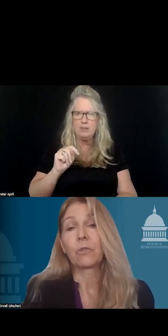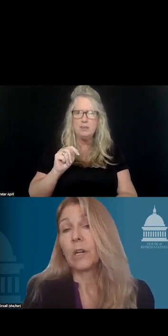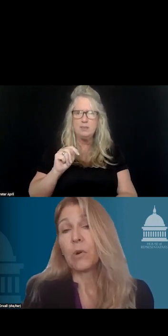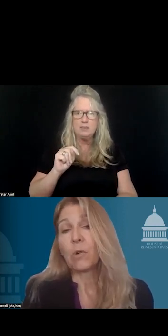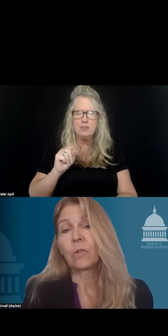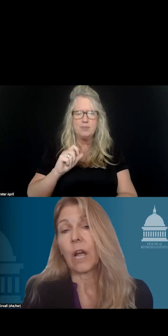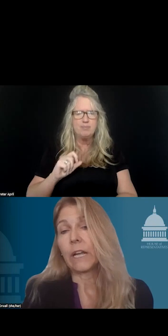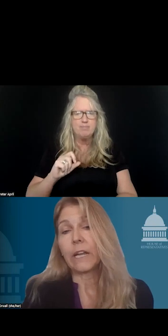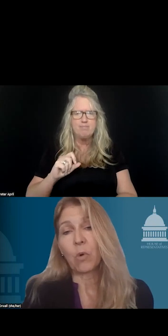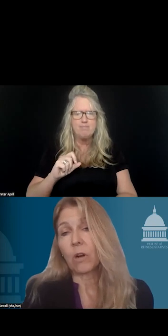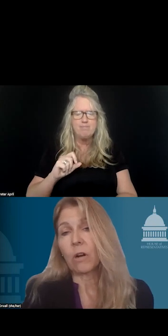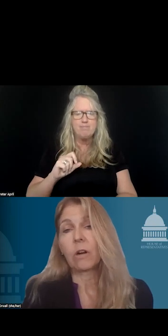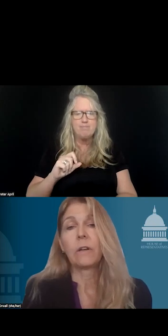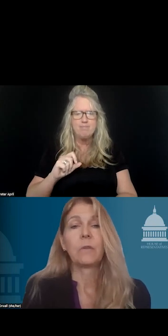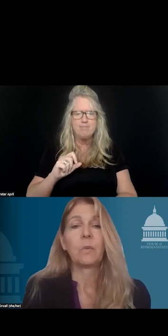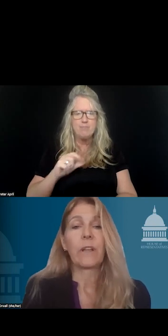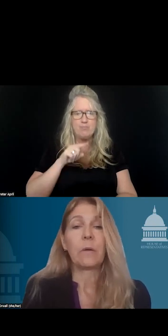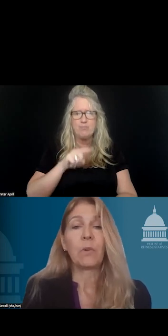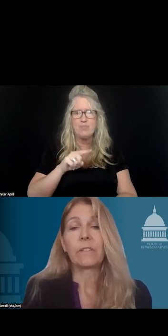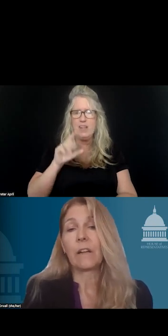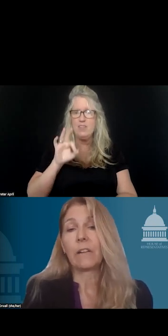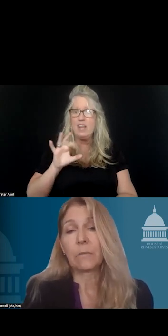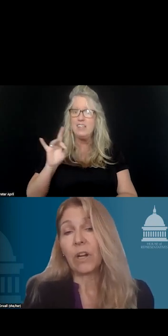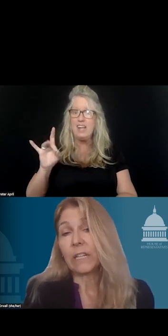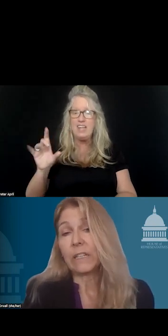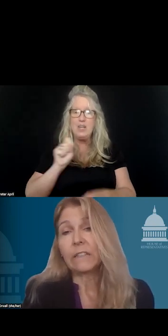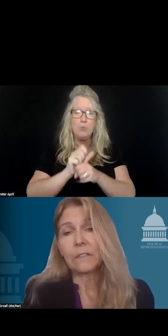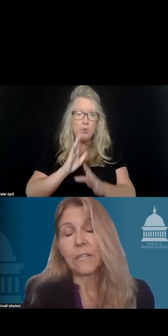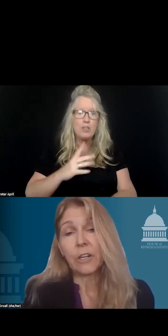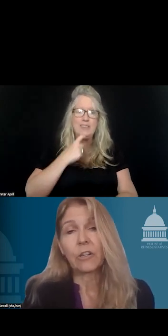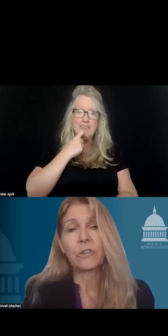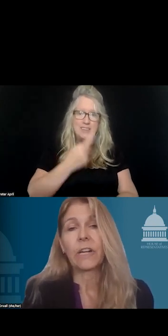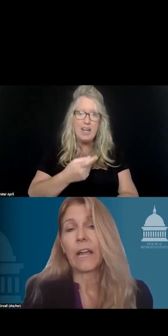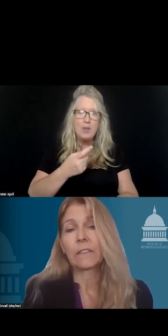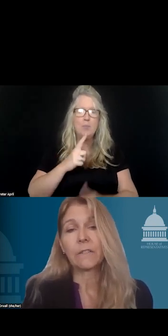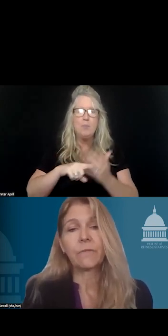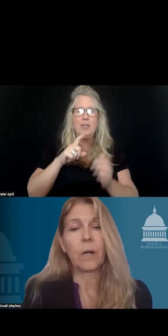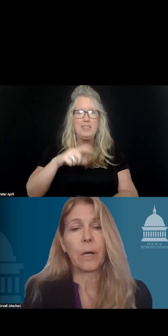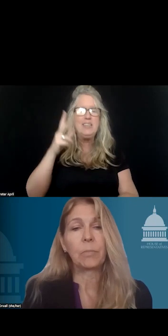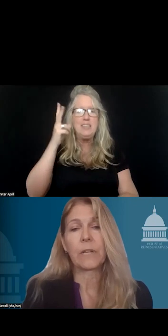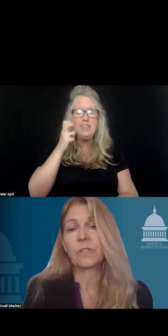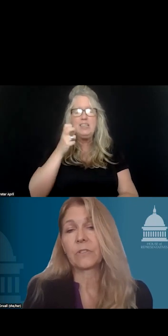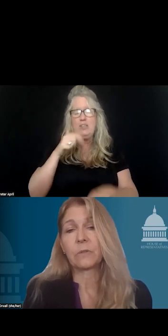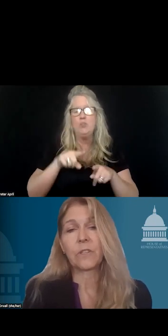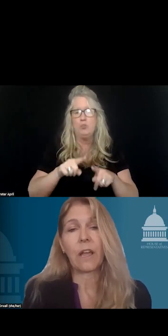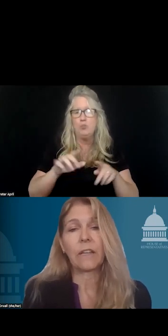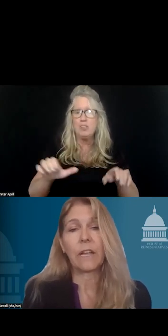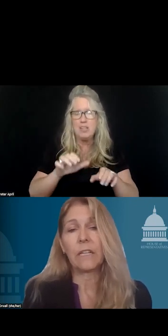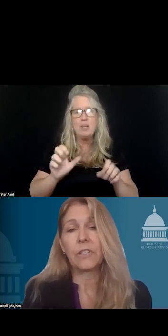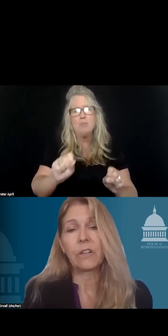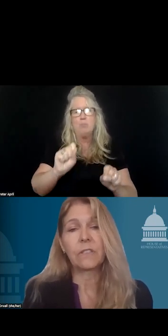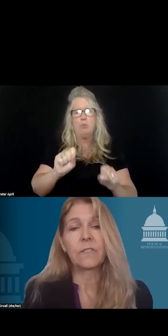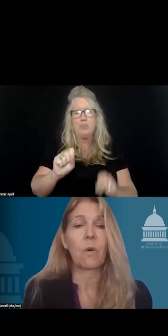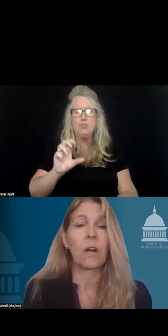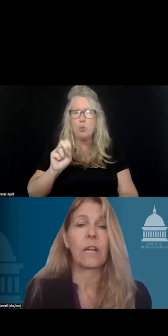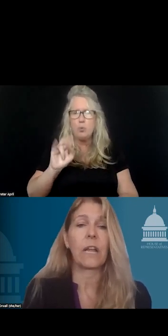that incredible 988 worker was able to tell him what he needed to hear during active potential suicide. And